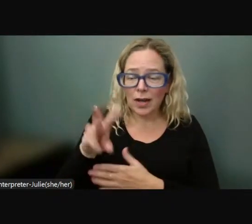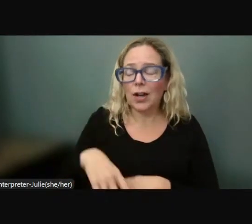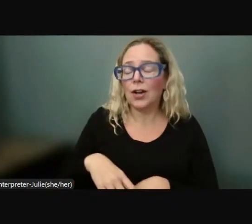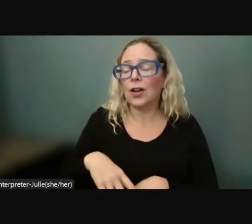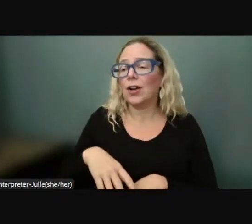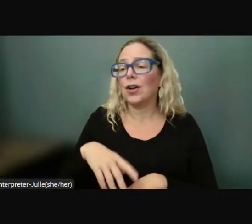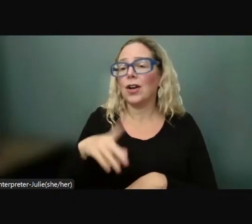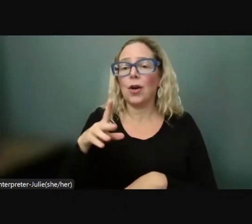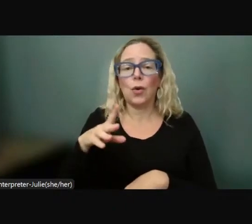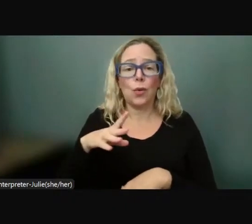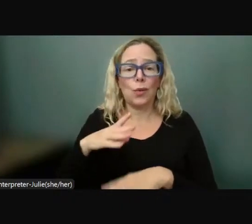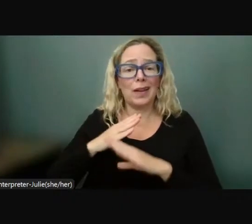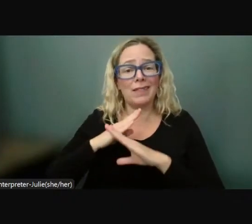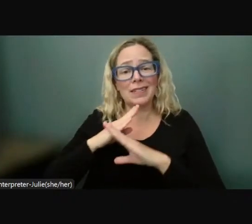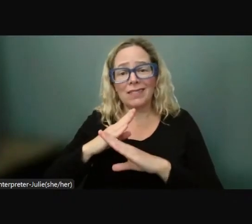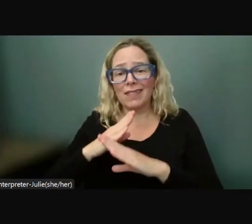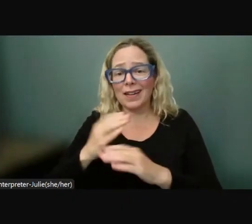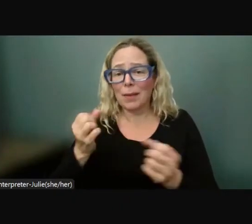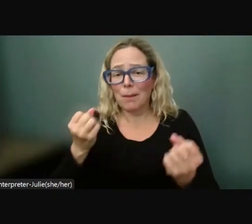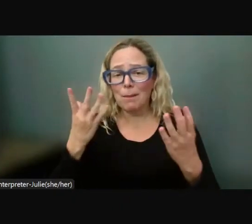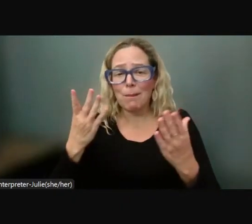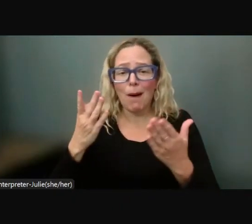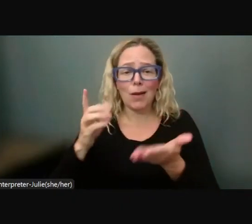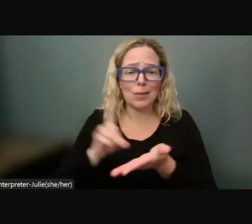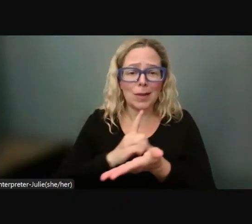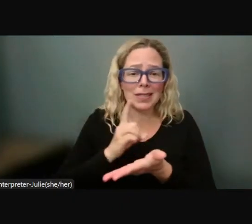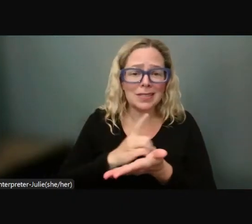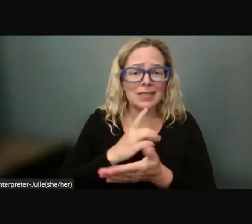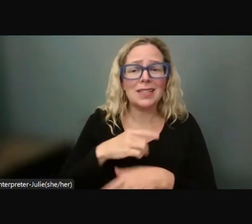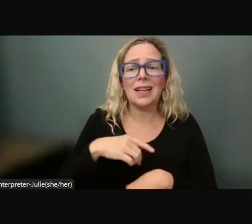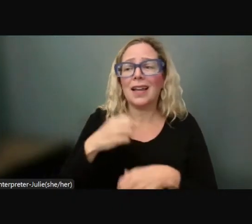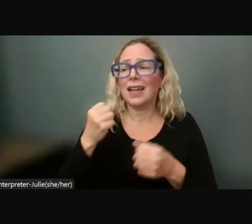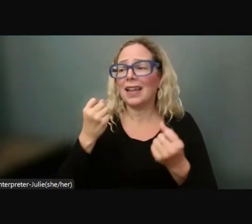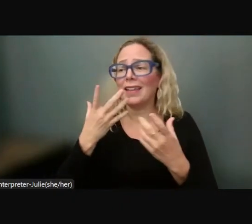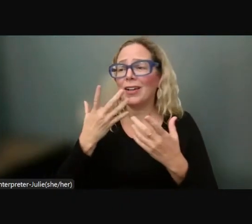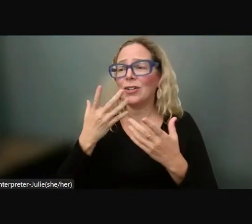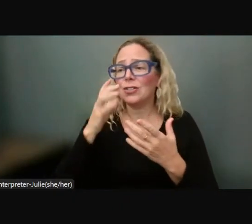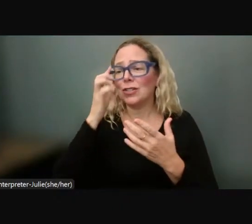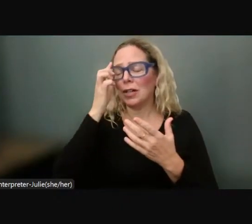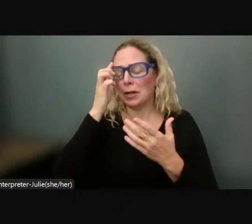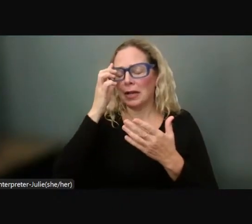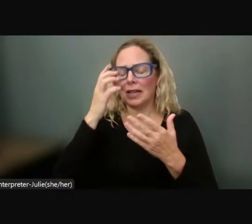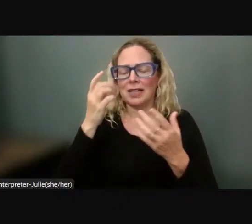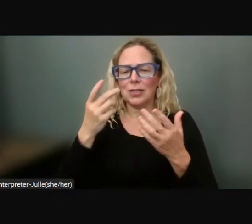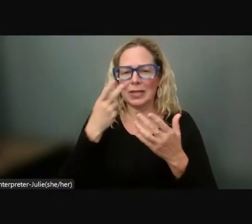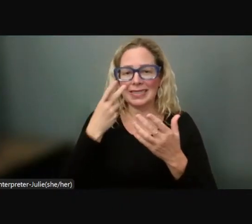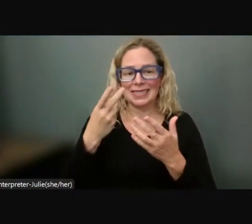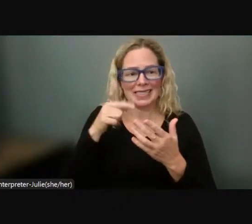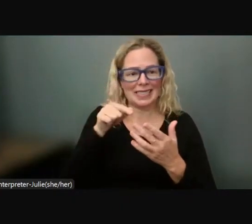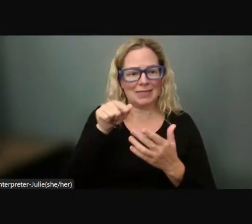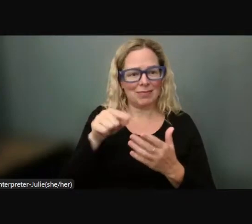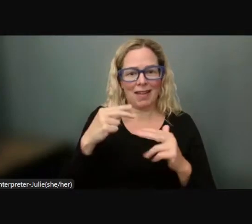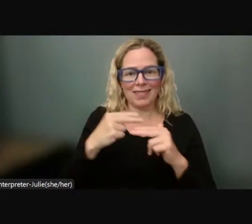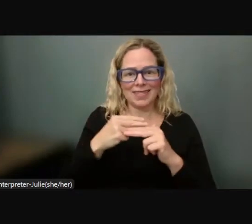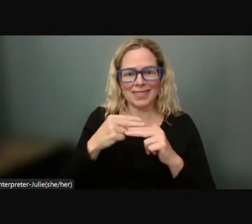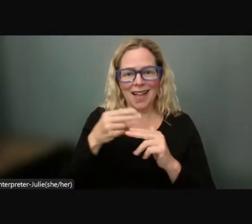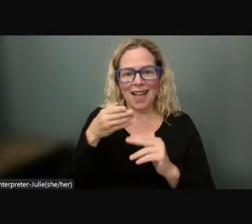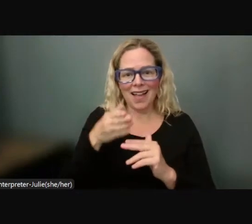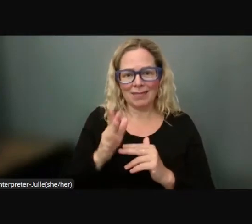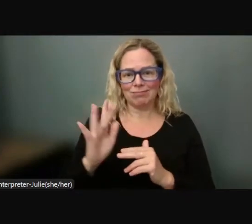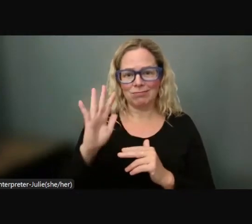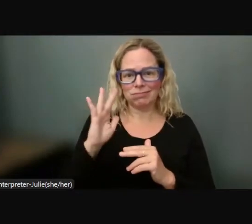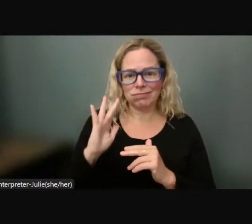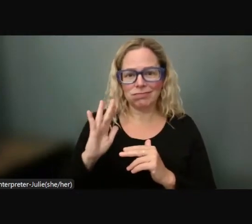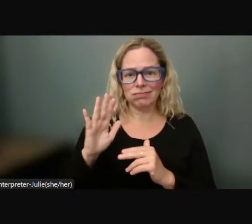multiple dissertations, translated research into easy read formats. There's an example of that on this slide that we did during the early days of